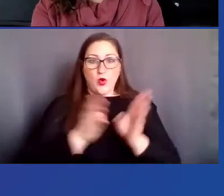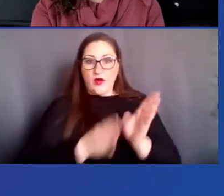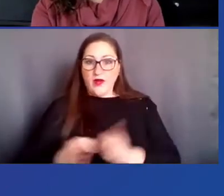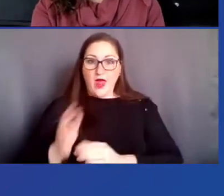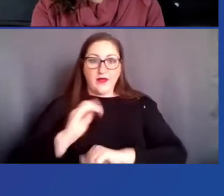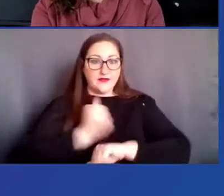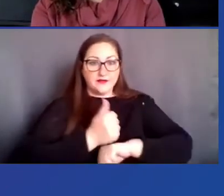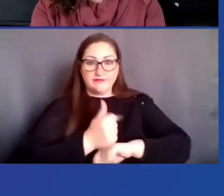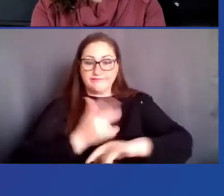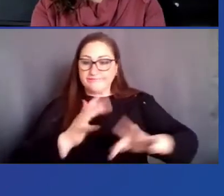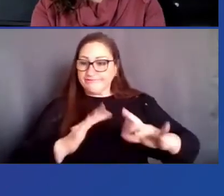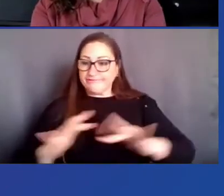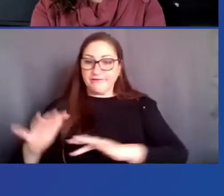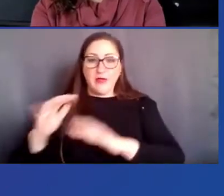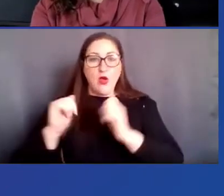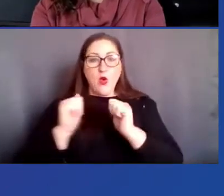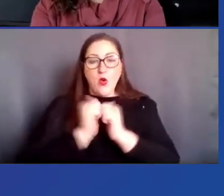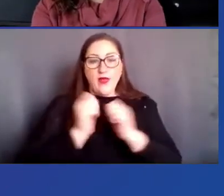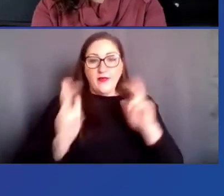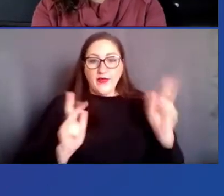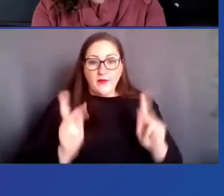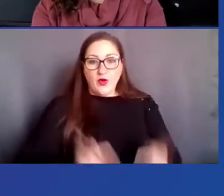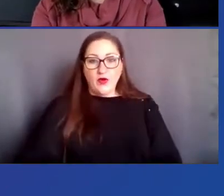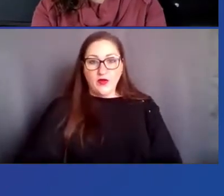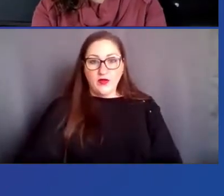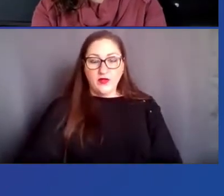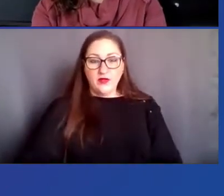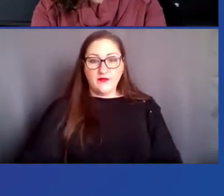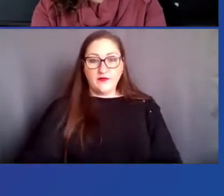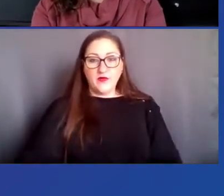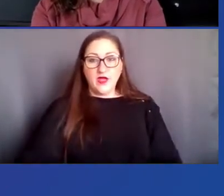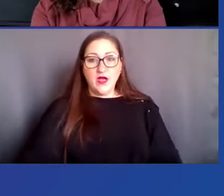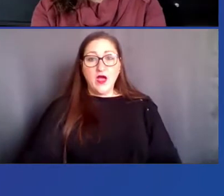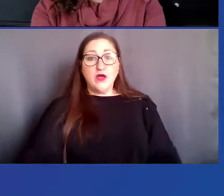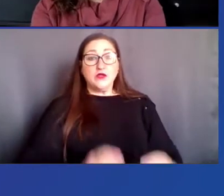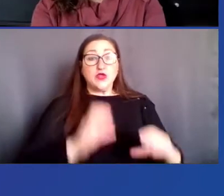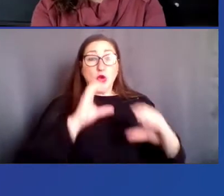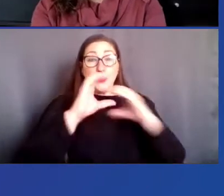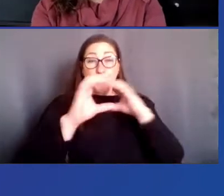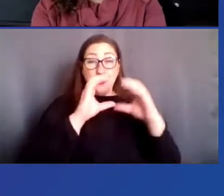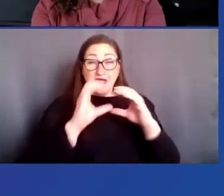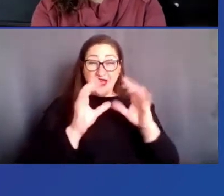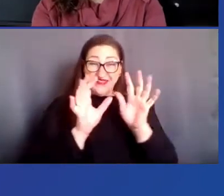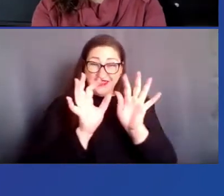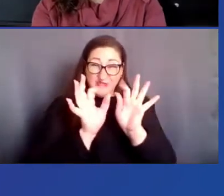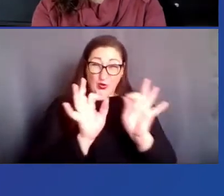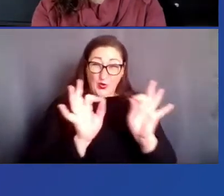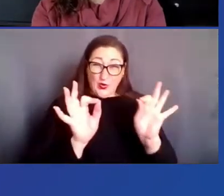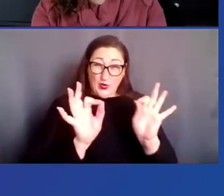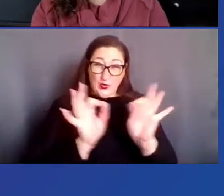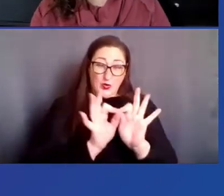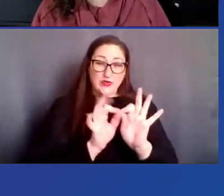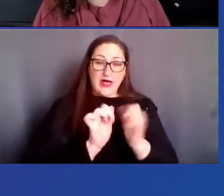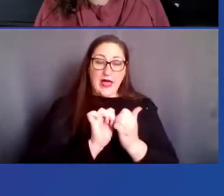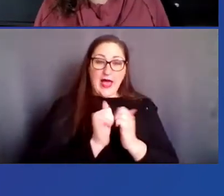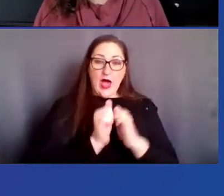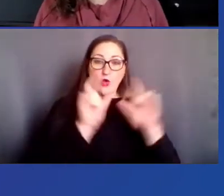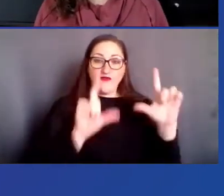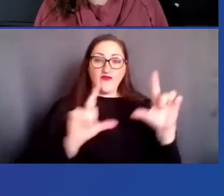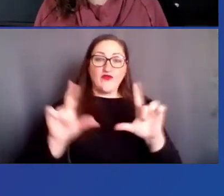that communication becomes so central, so crucial, and really contributes to how we frame our